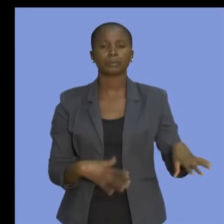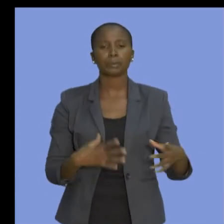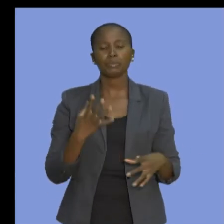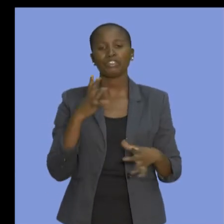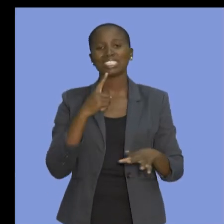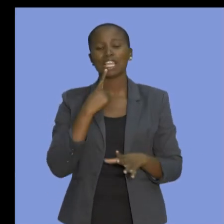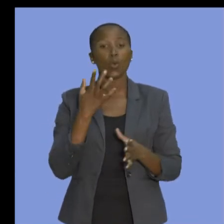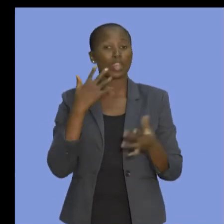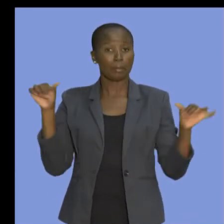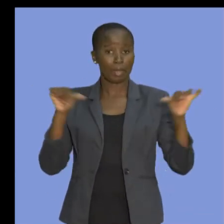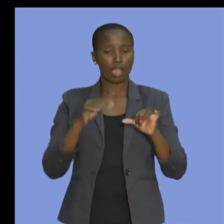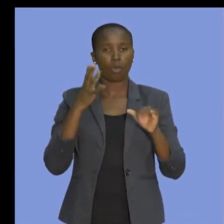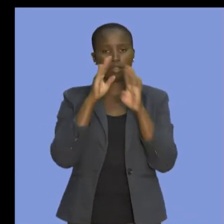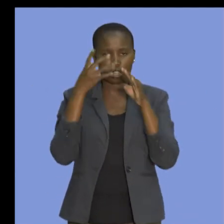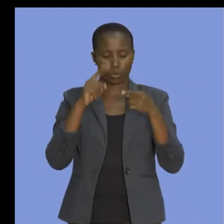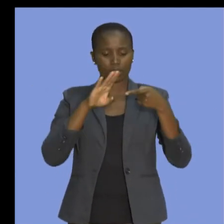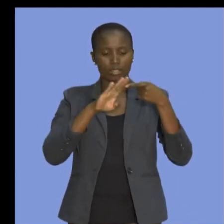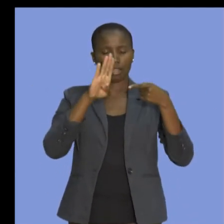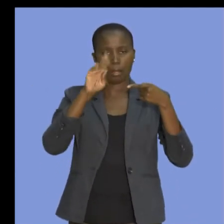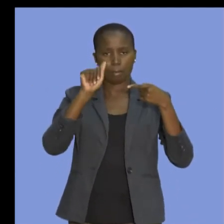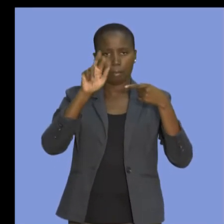we'll look at the bar graph and the histogram.